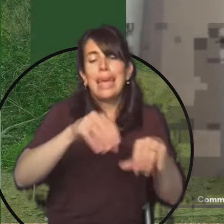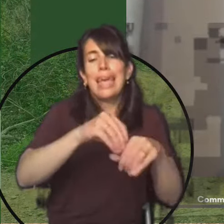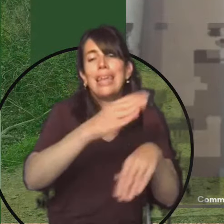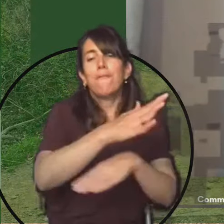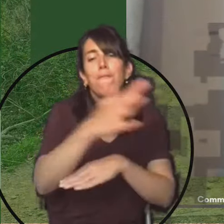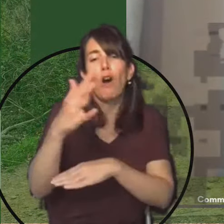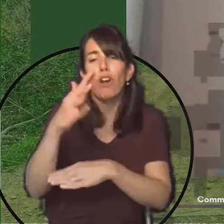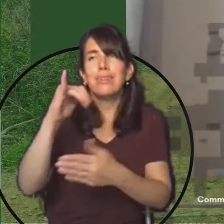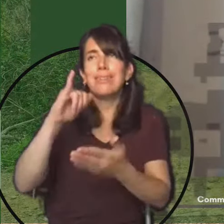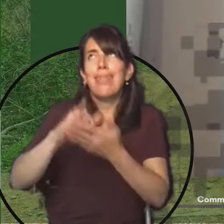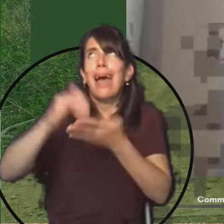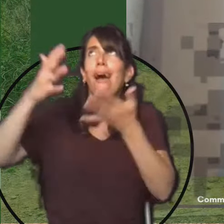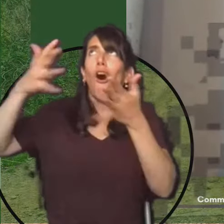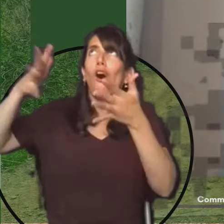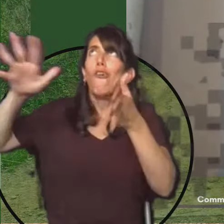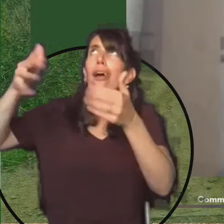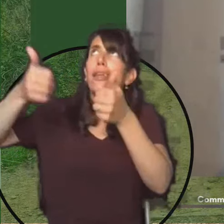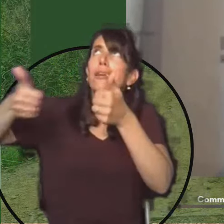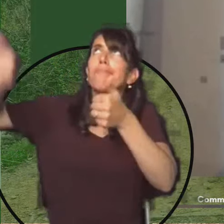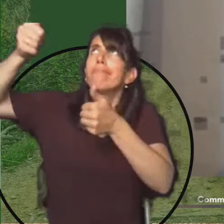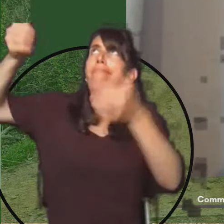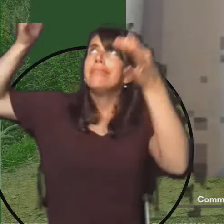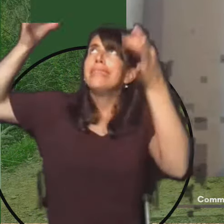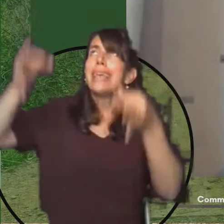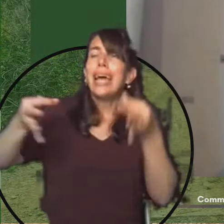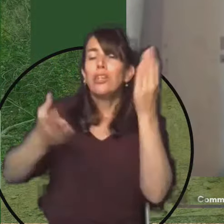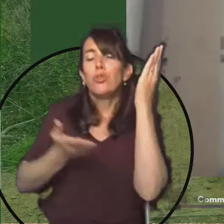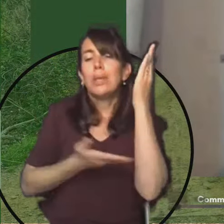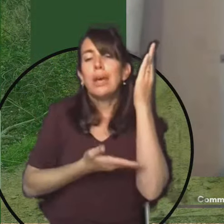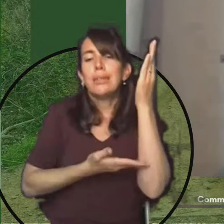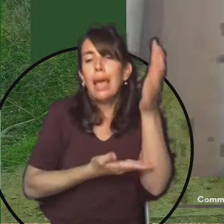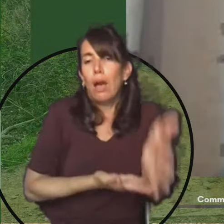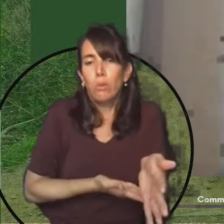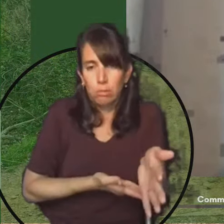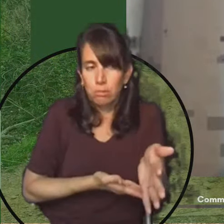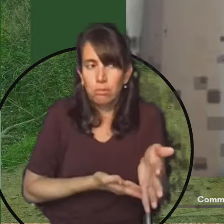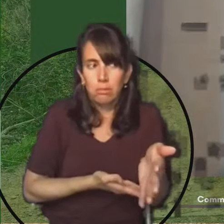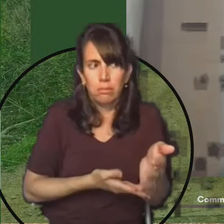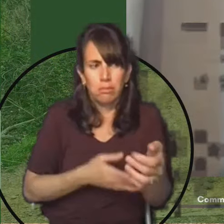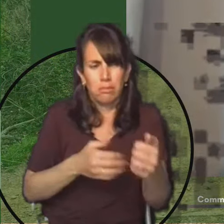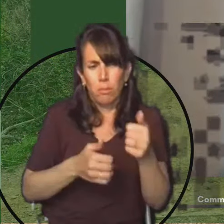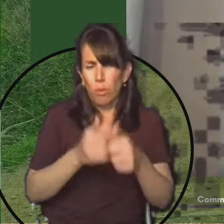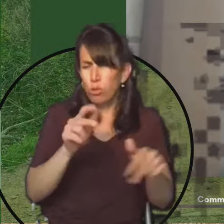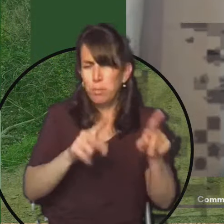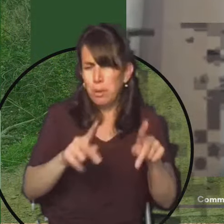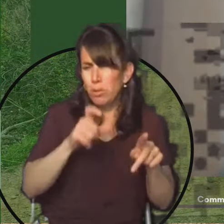that, that the overwhelming majority of people were not engaged in what you would call